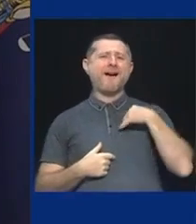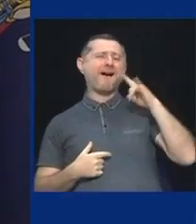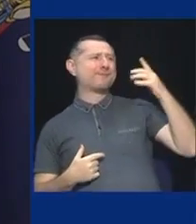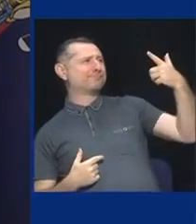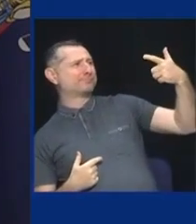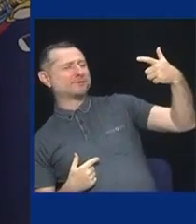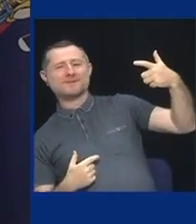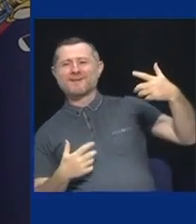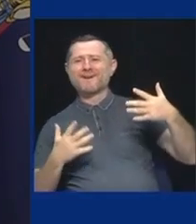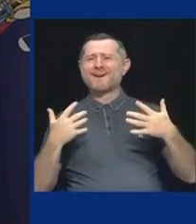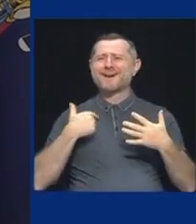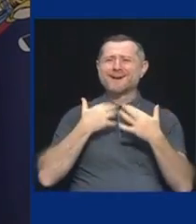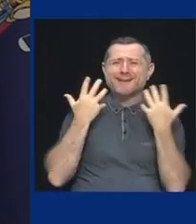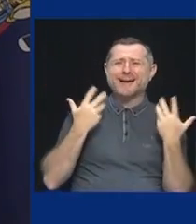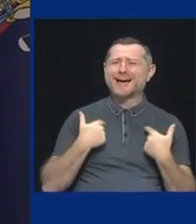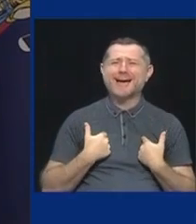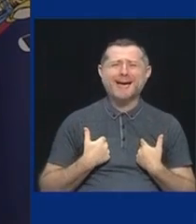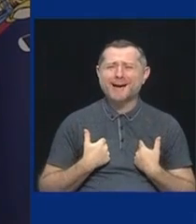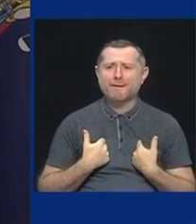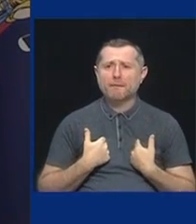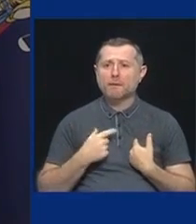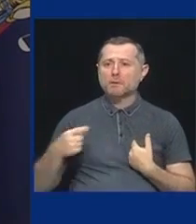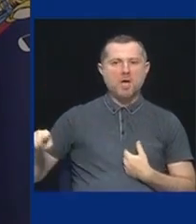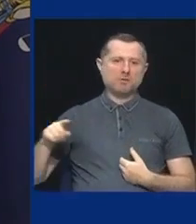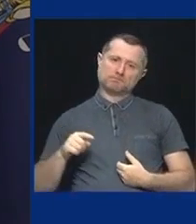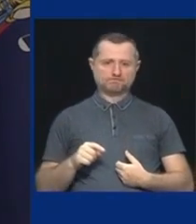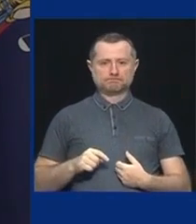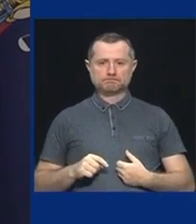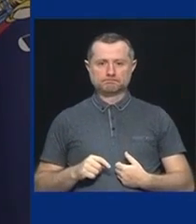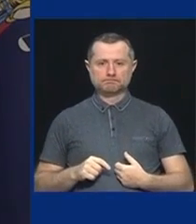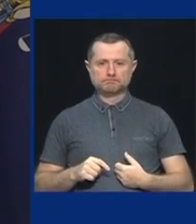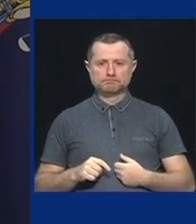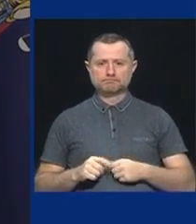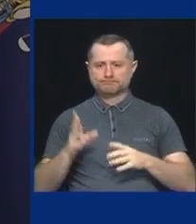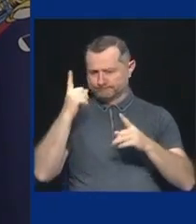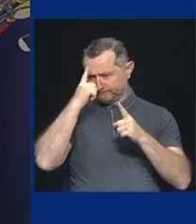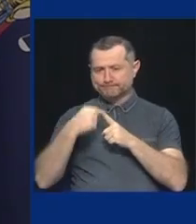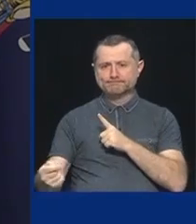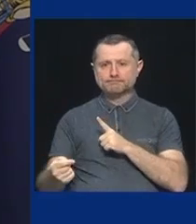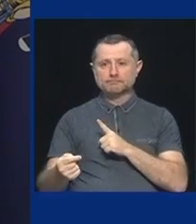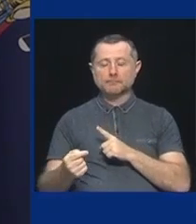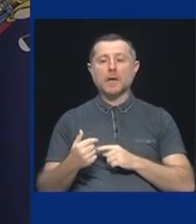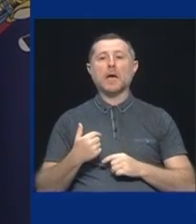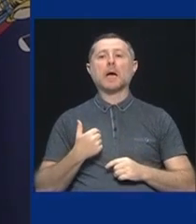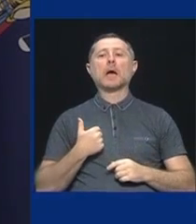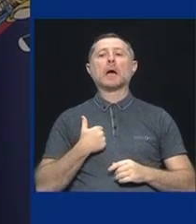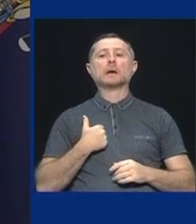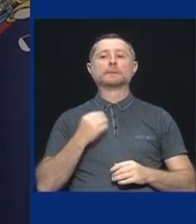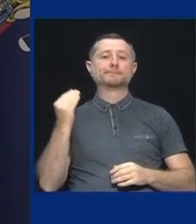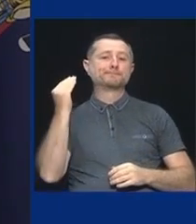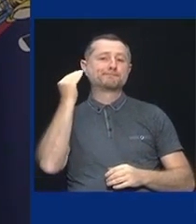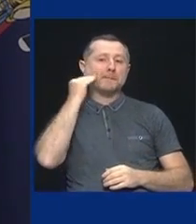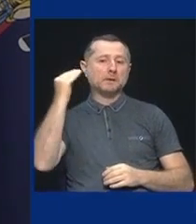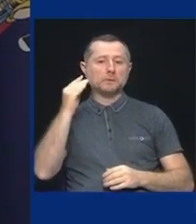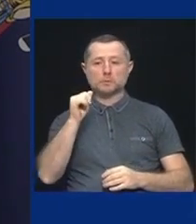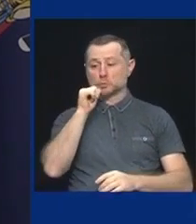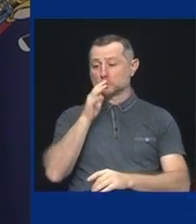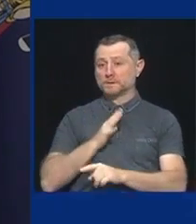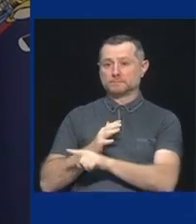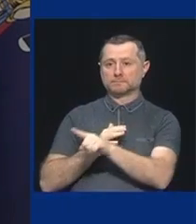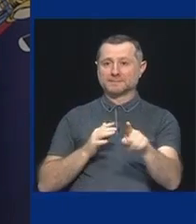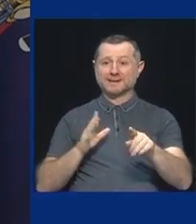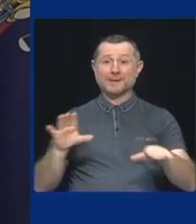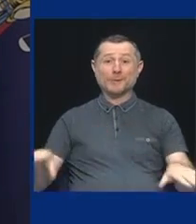friendly, but she found it to be too forward. I kissed a woman on the cheek at a wedding, and I thought I was being